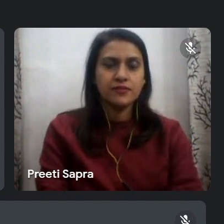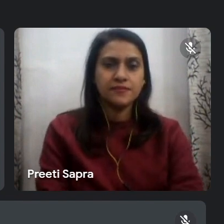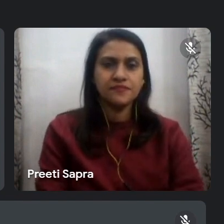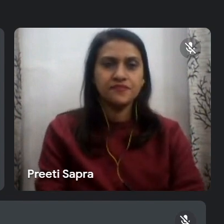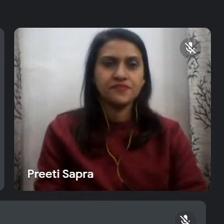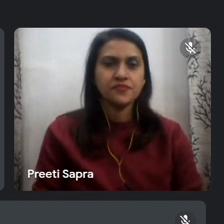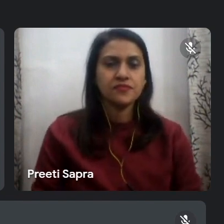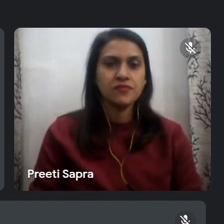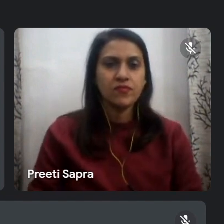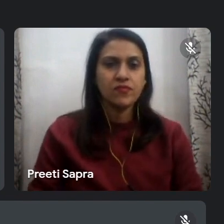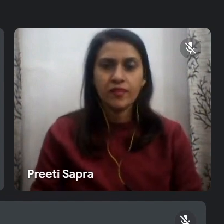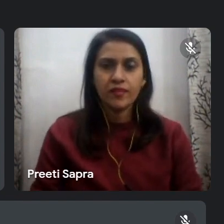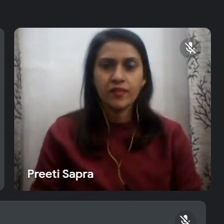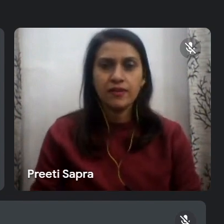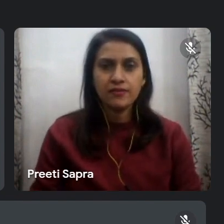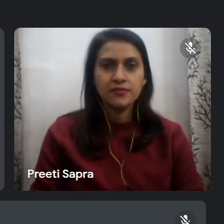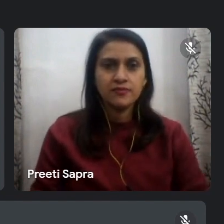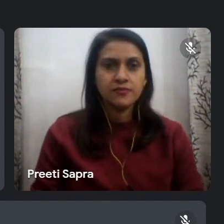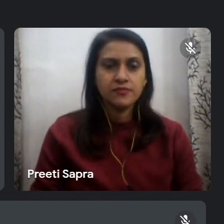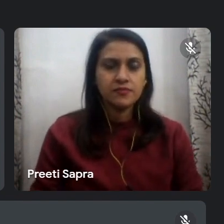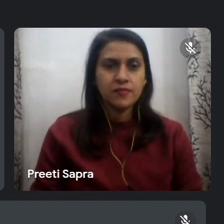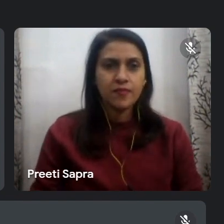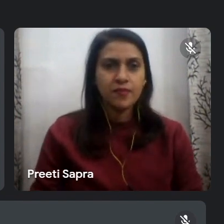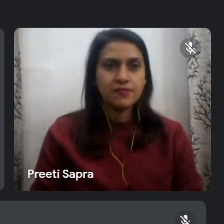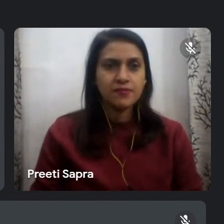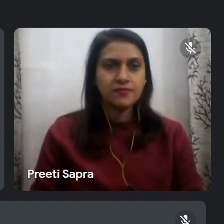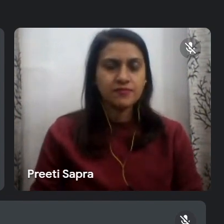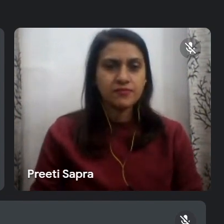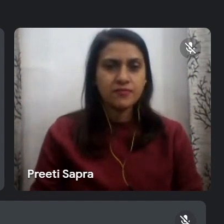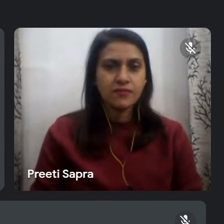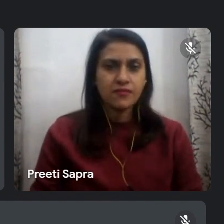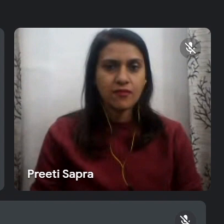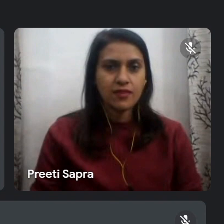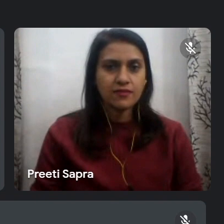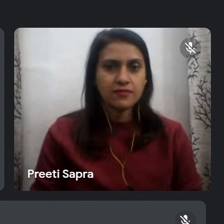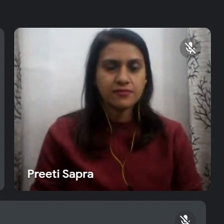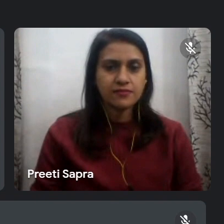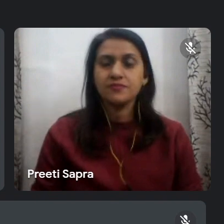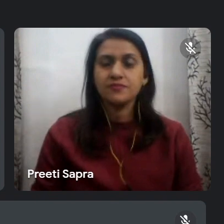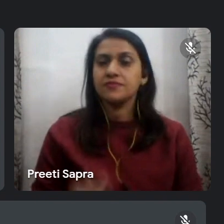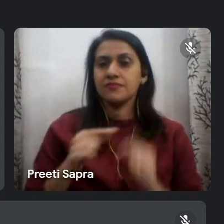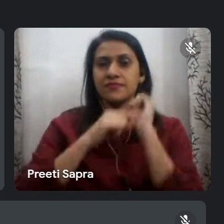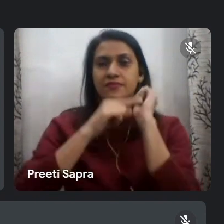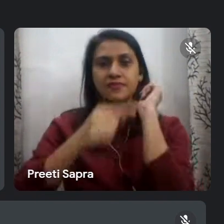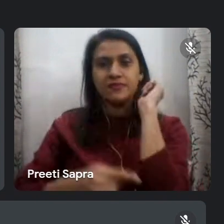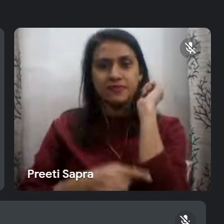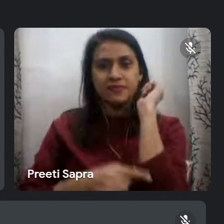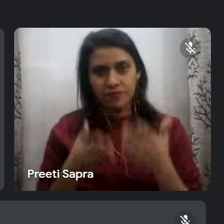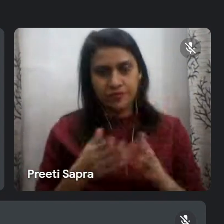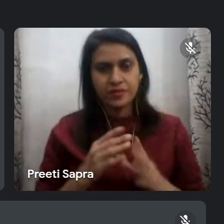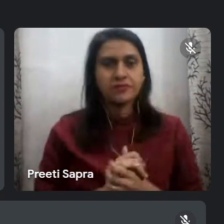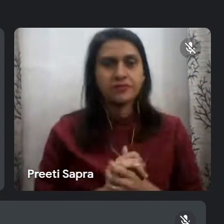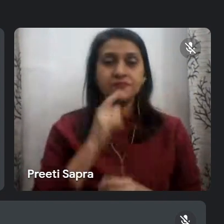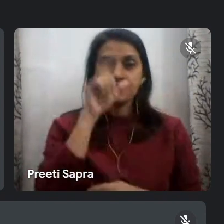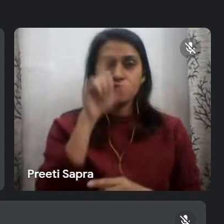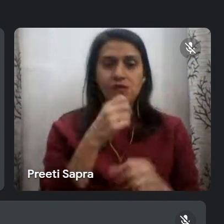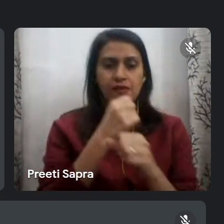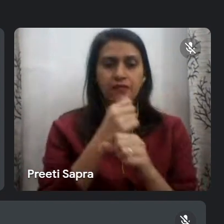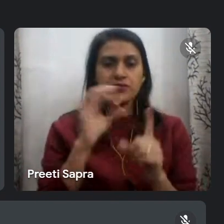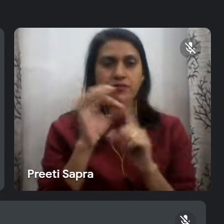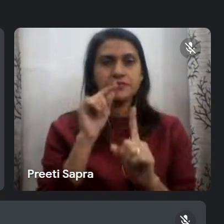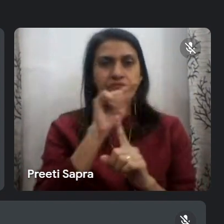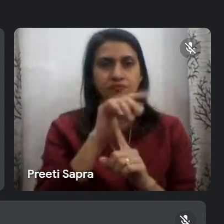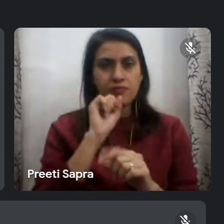Yeah. All right. So we're here for the last session, and Gopi is going to talk about